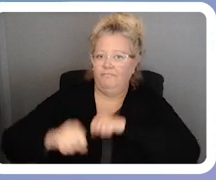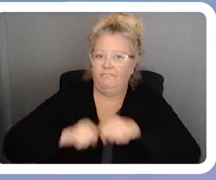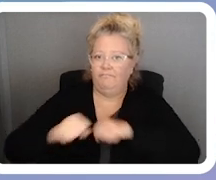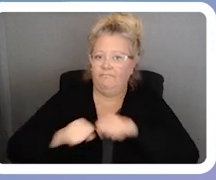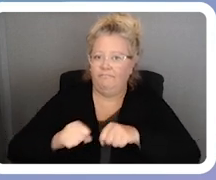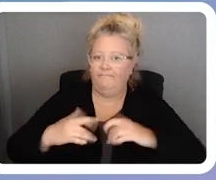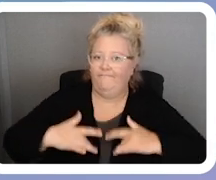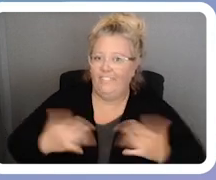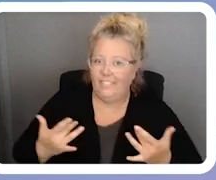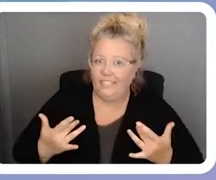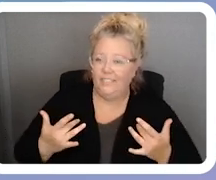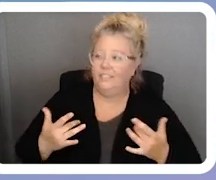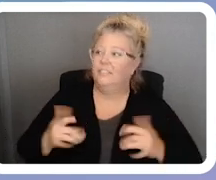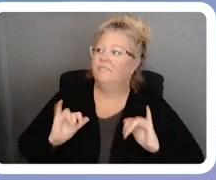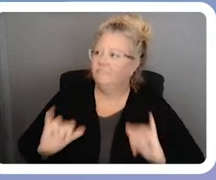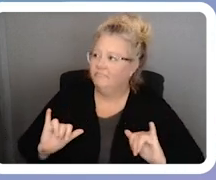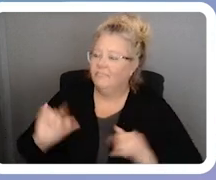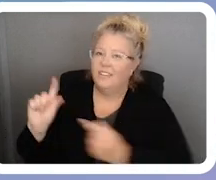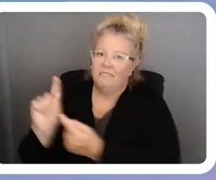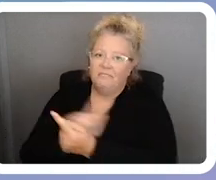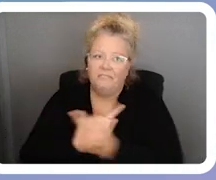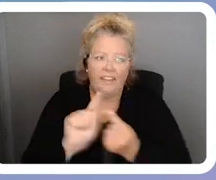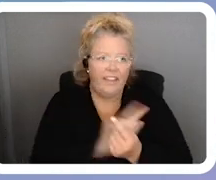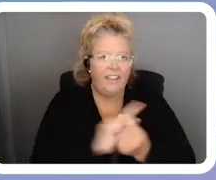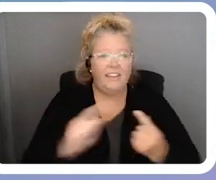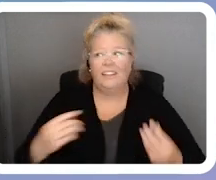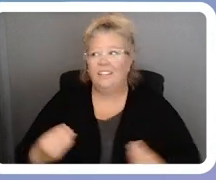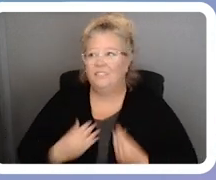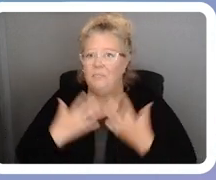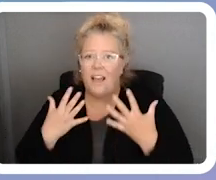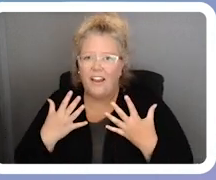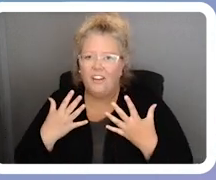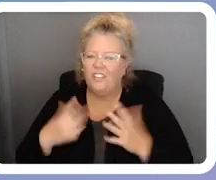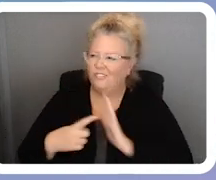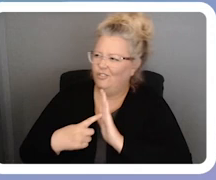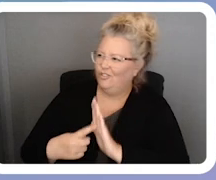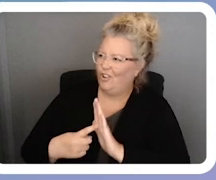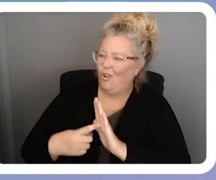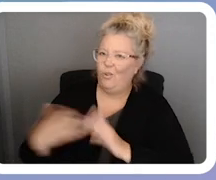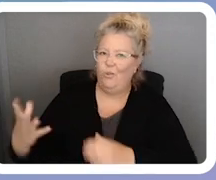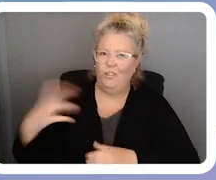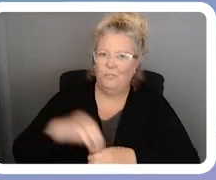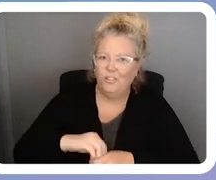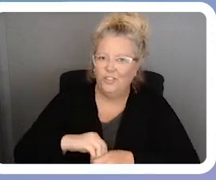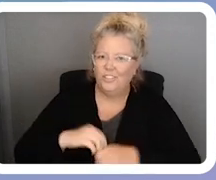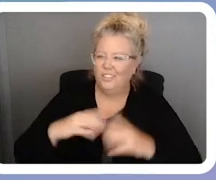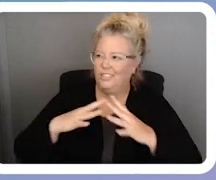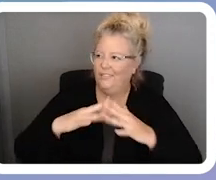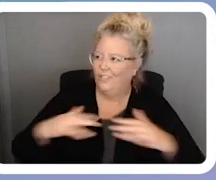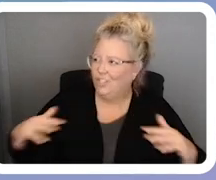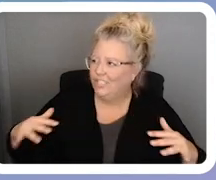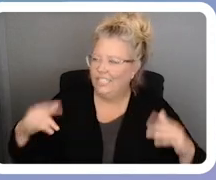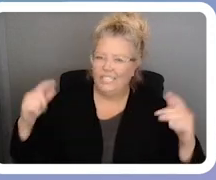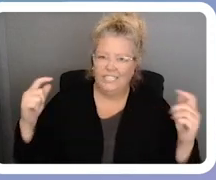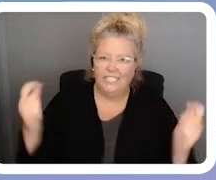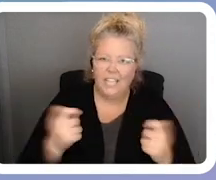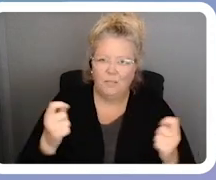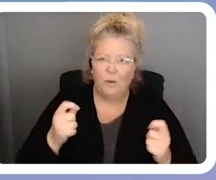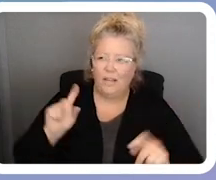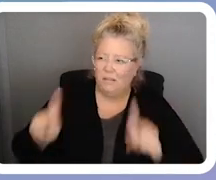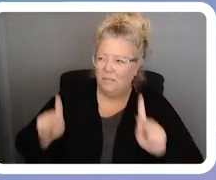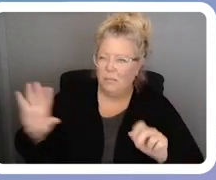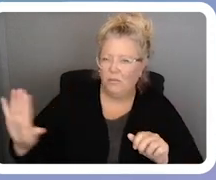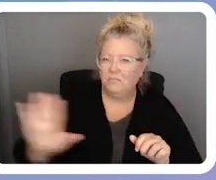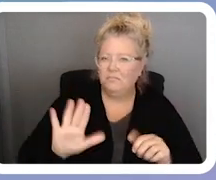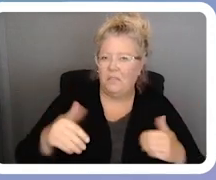I was so moved and inspired by the individuals that I met and the demonstration of inclusion, friendship, and celebration of people with